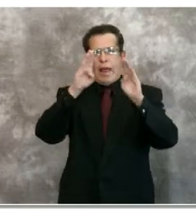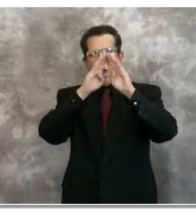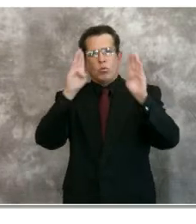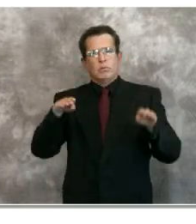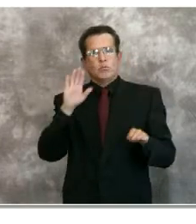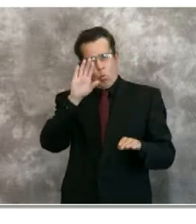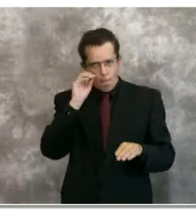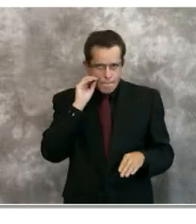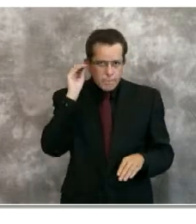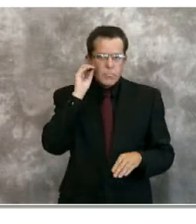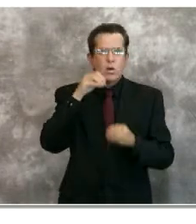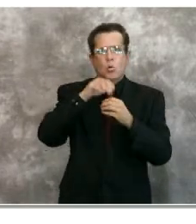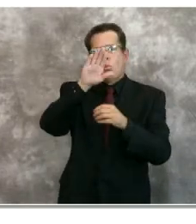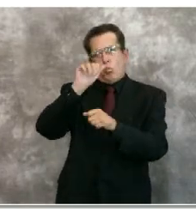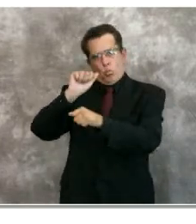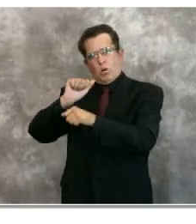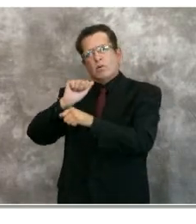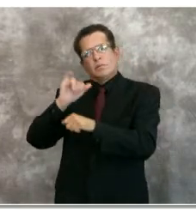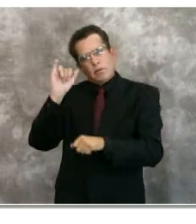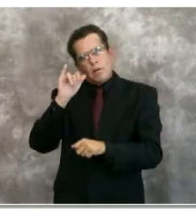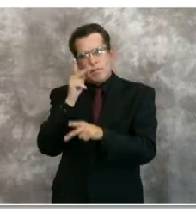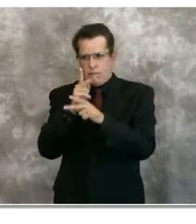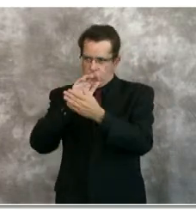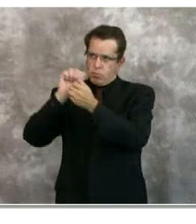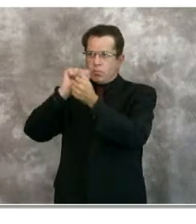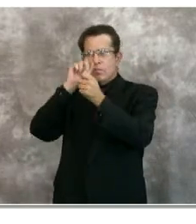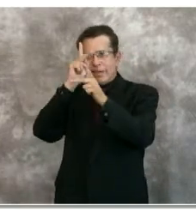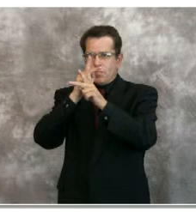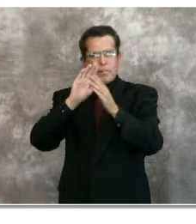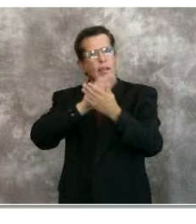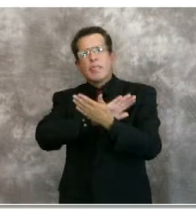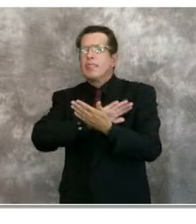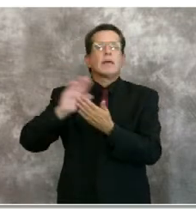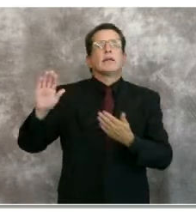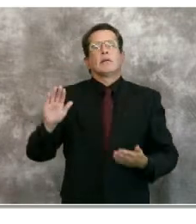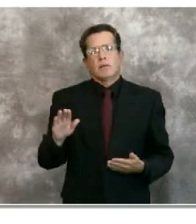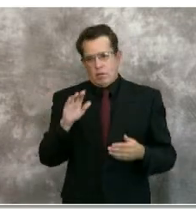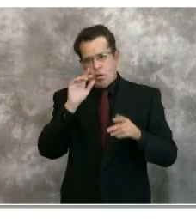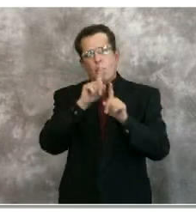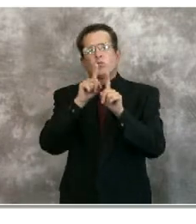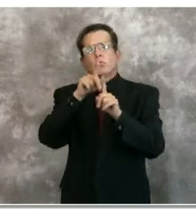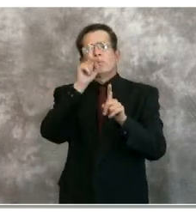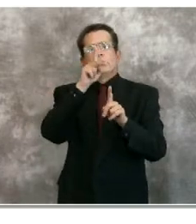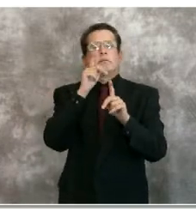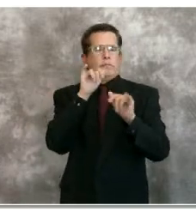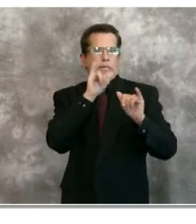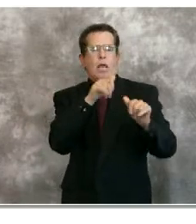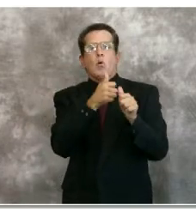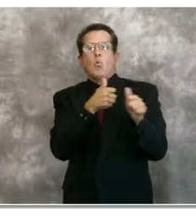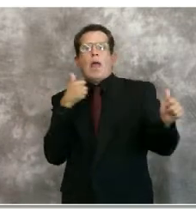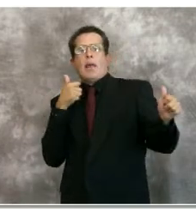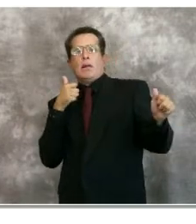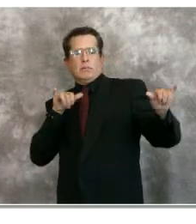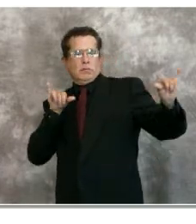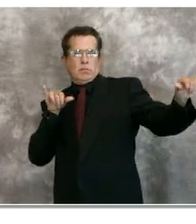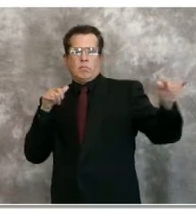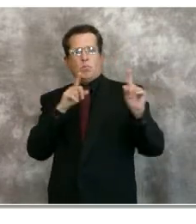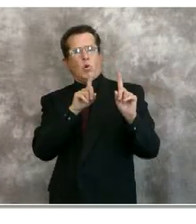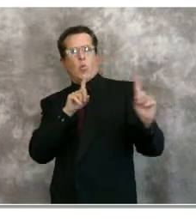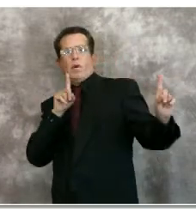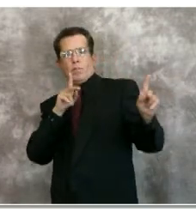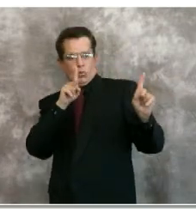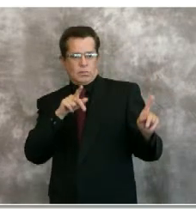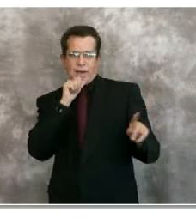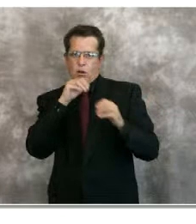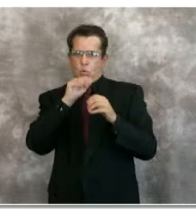in your home and in the workplace, staying 6 feet apart from individuals that are not in your household,